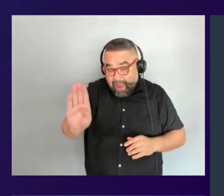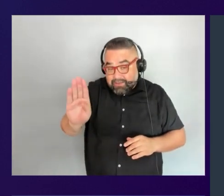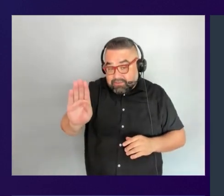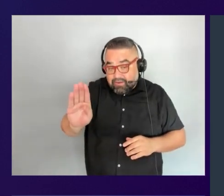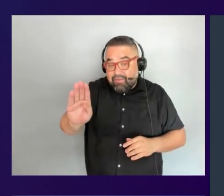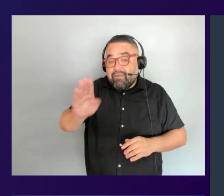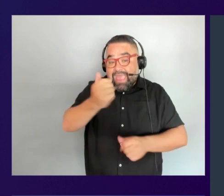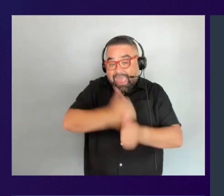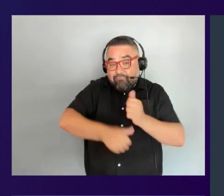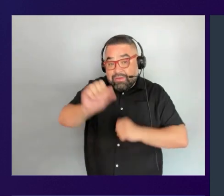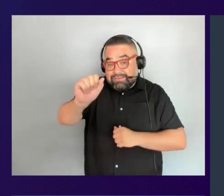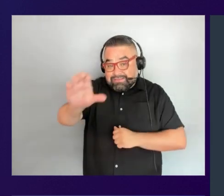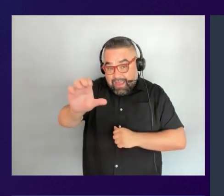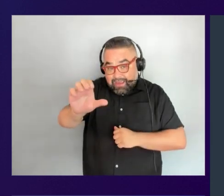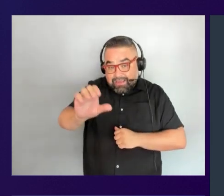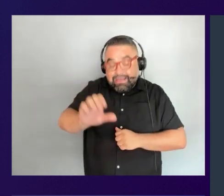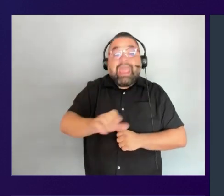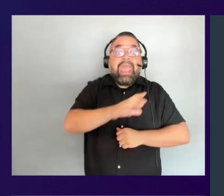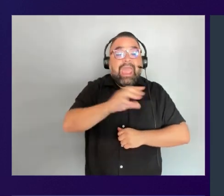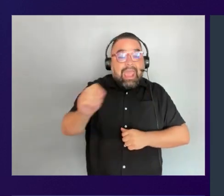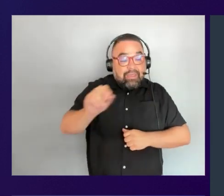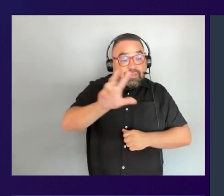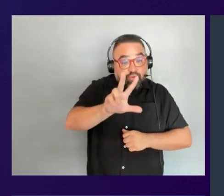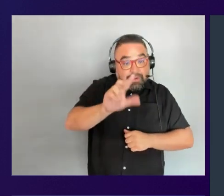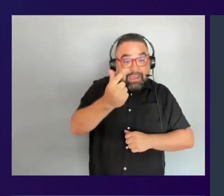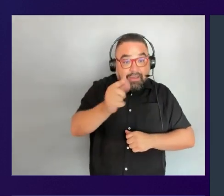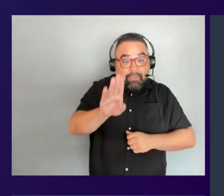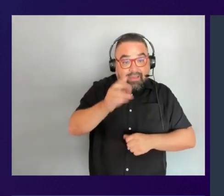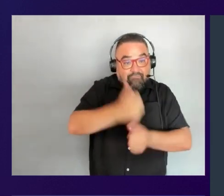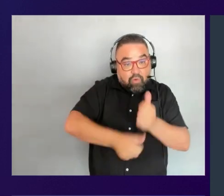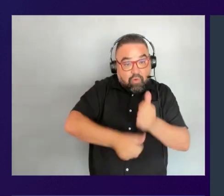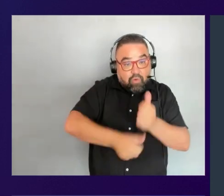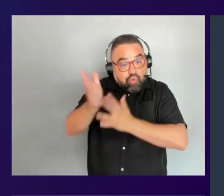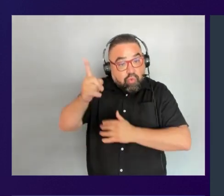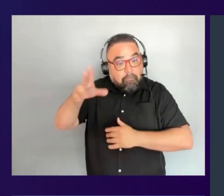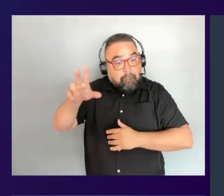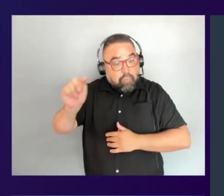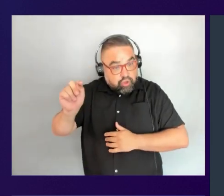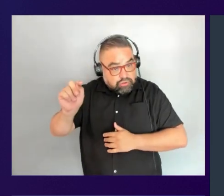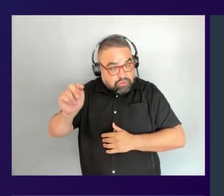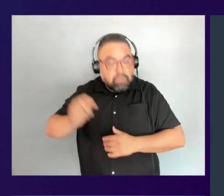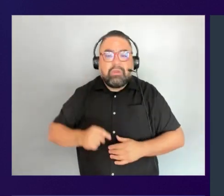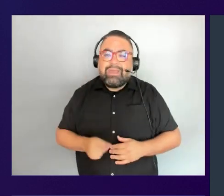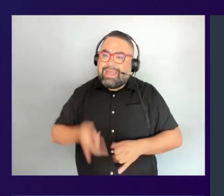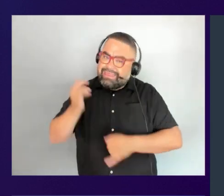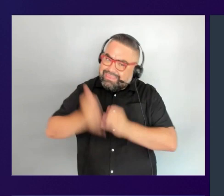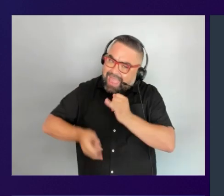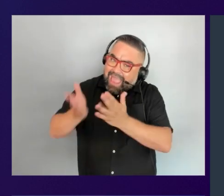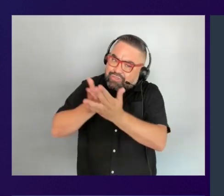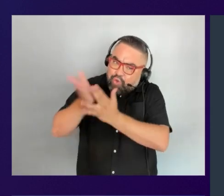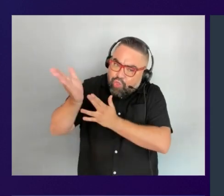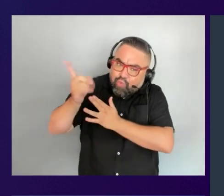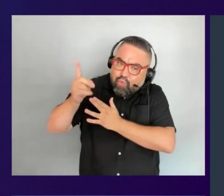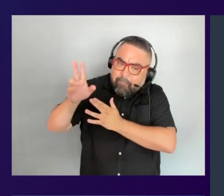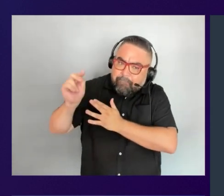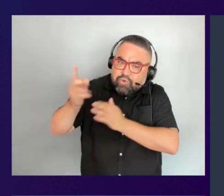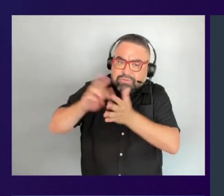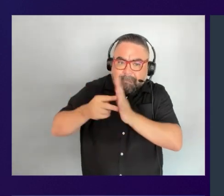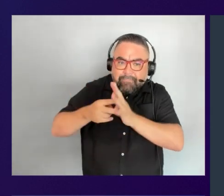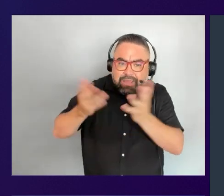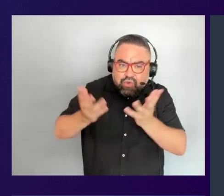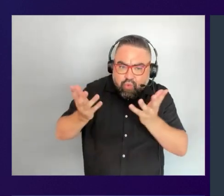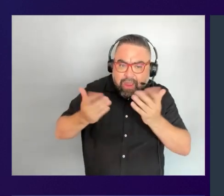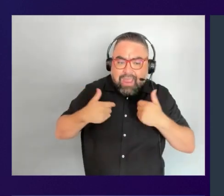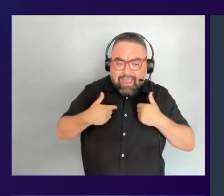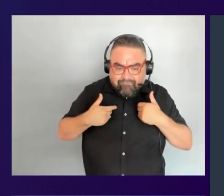per second of write throughput per file system. With Elastic Throughput, EFS now also delivers optimal